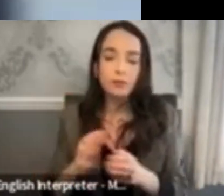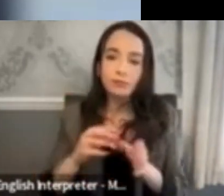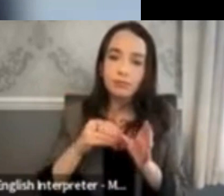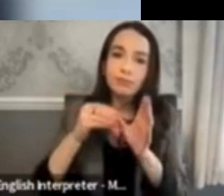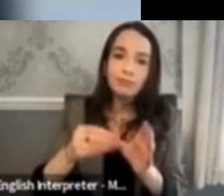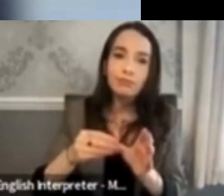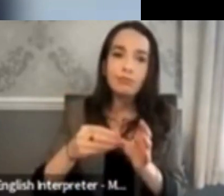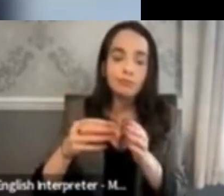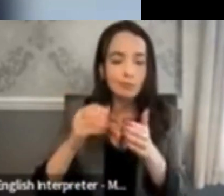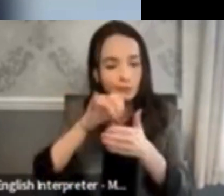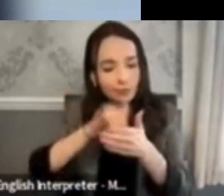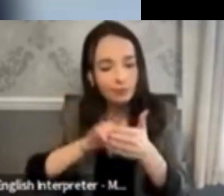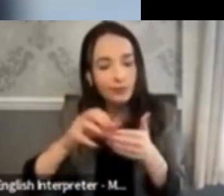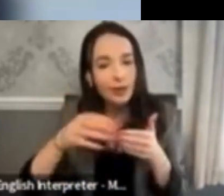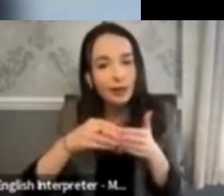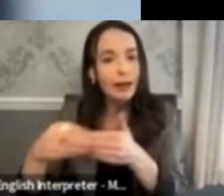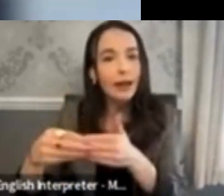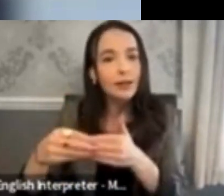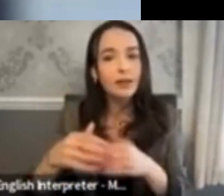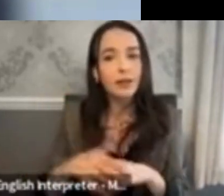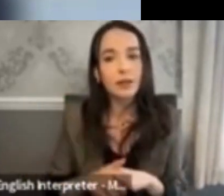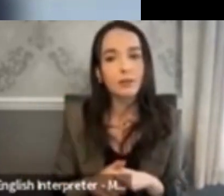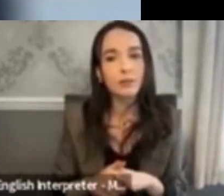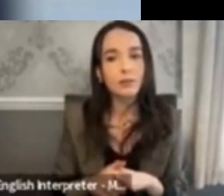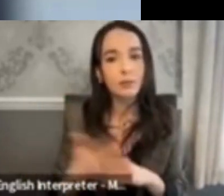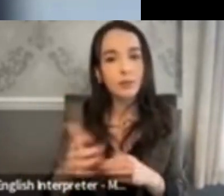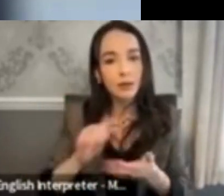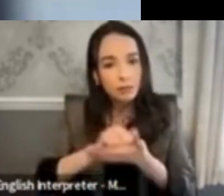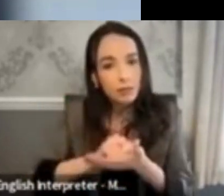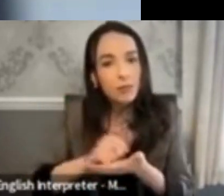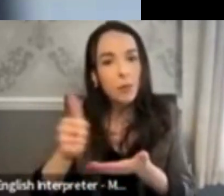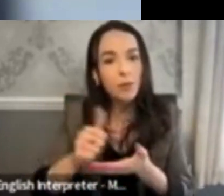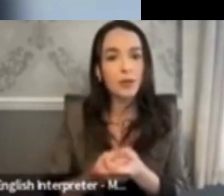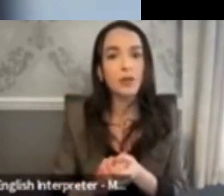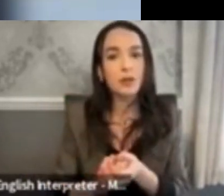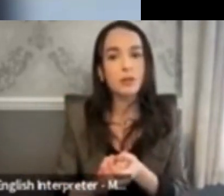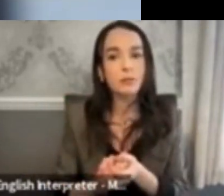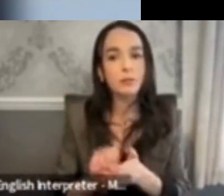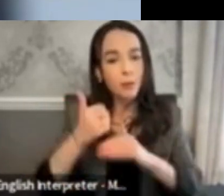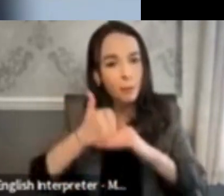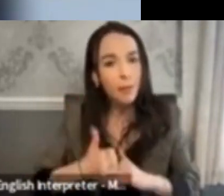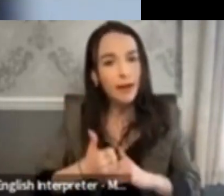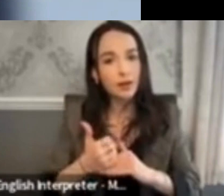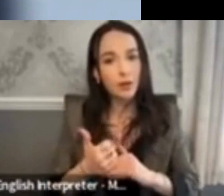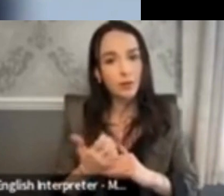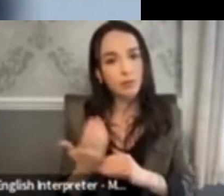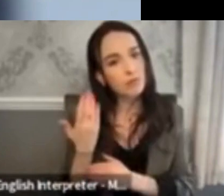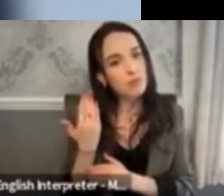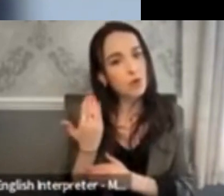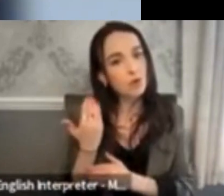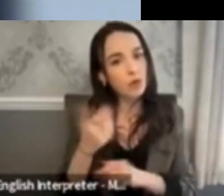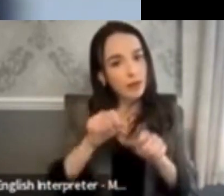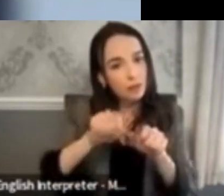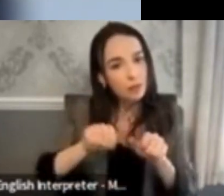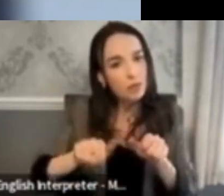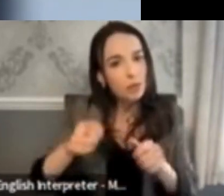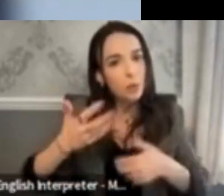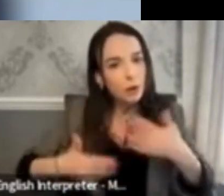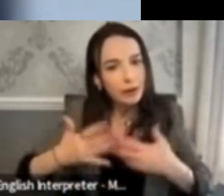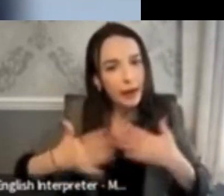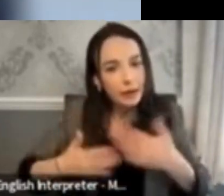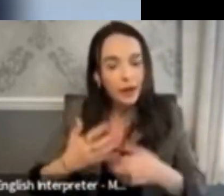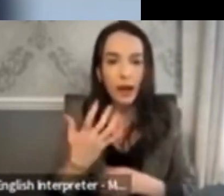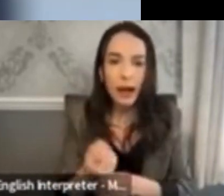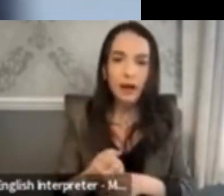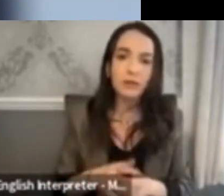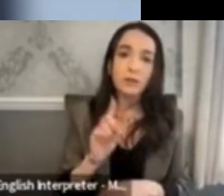final allocations were subsequently published based on the latest pupil data. But we do recognise, even with